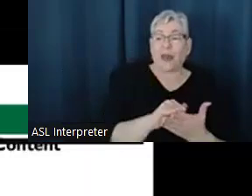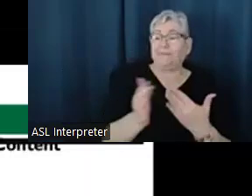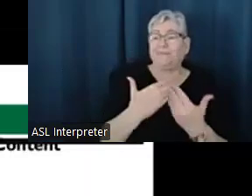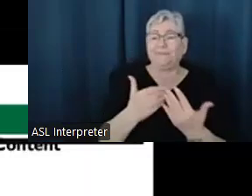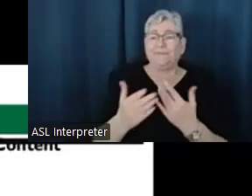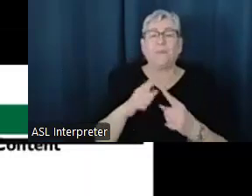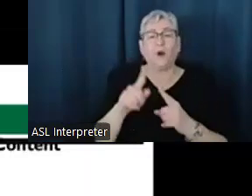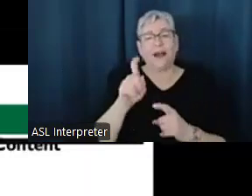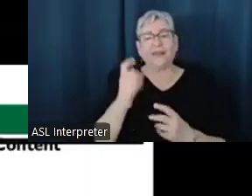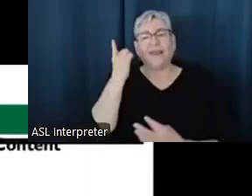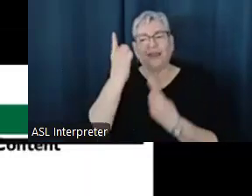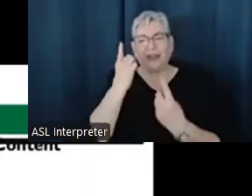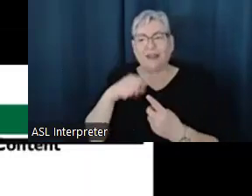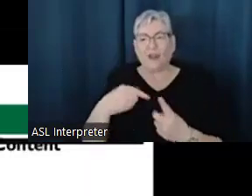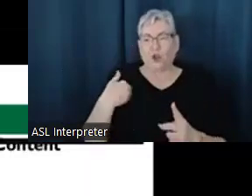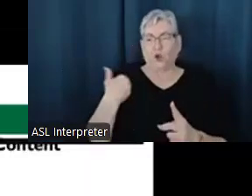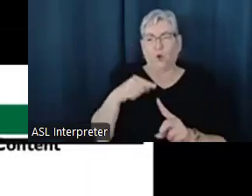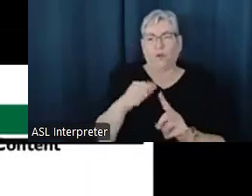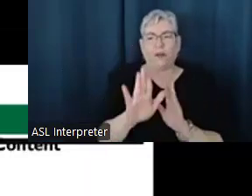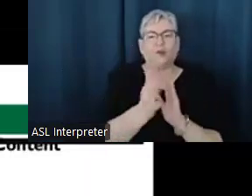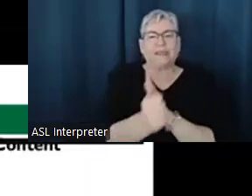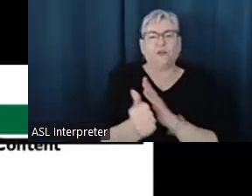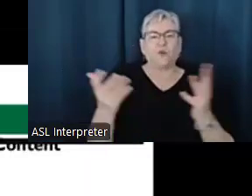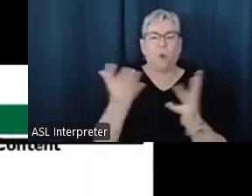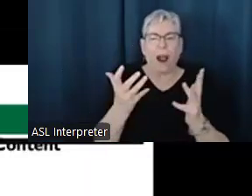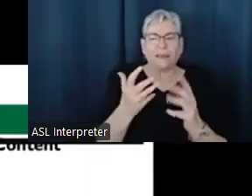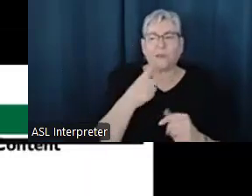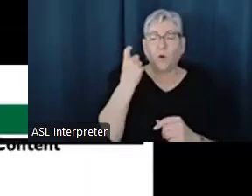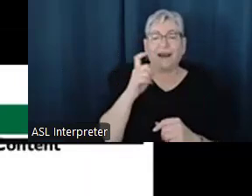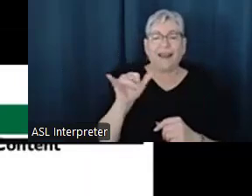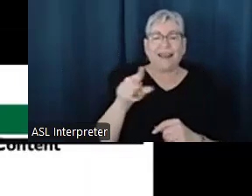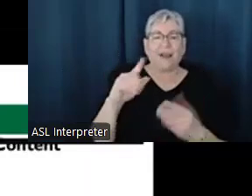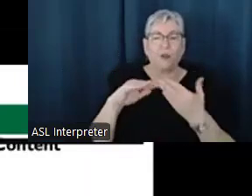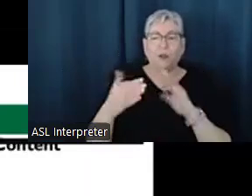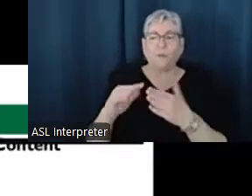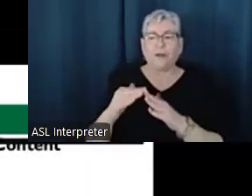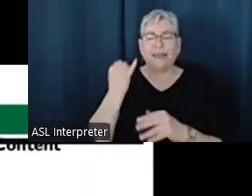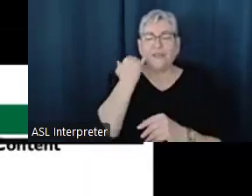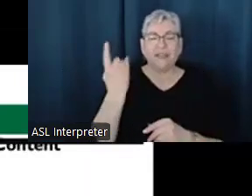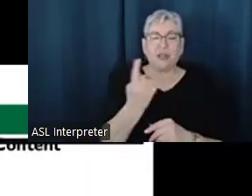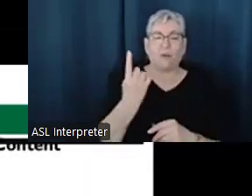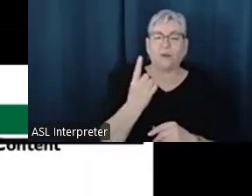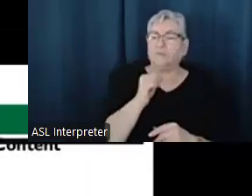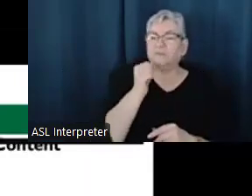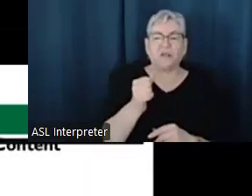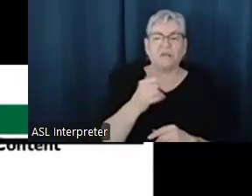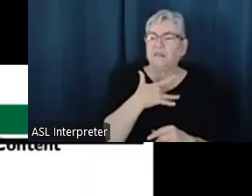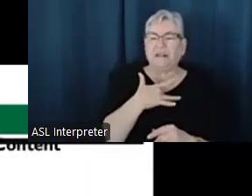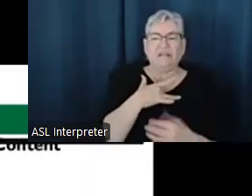about what your youth skills are, because just like in the community, if somebody does not feel that they're